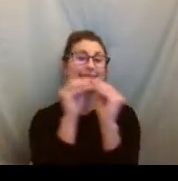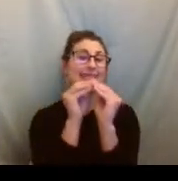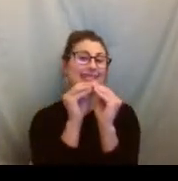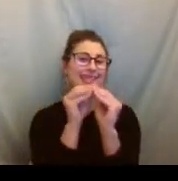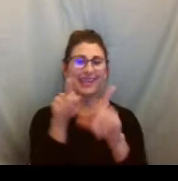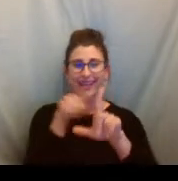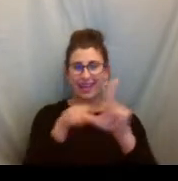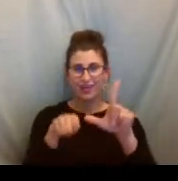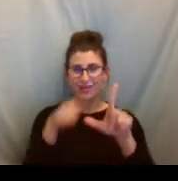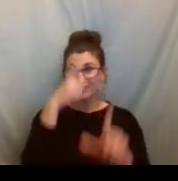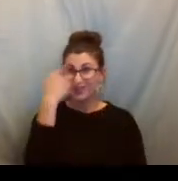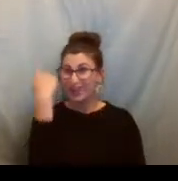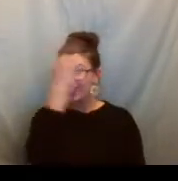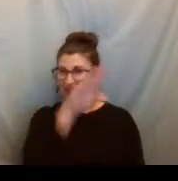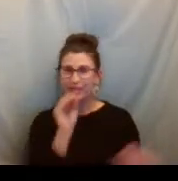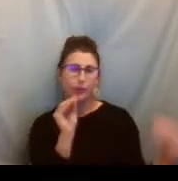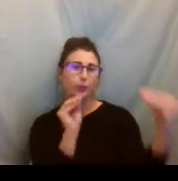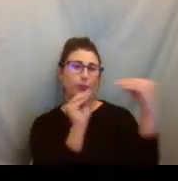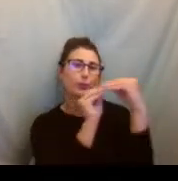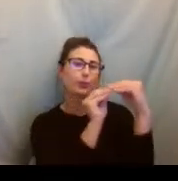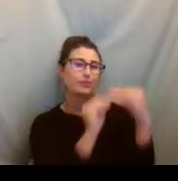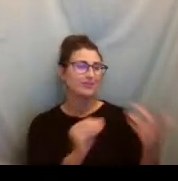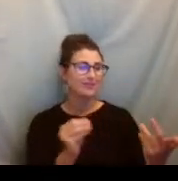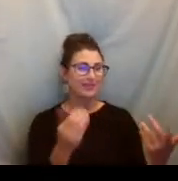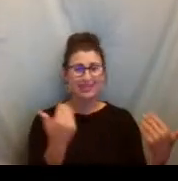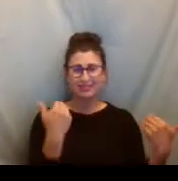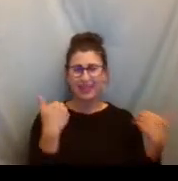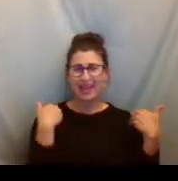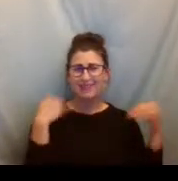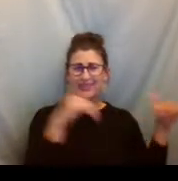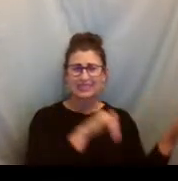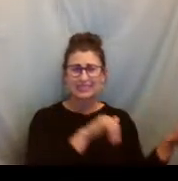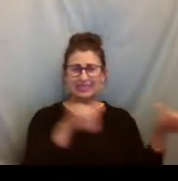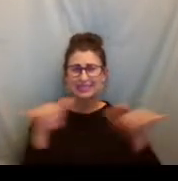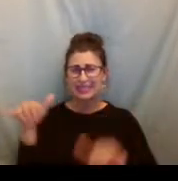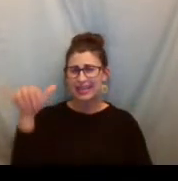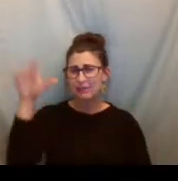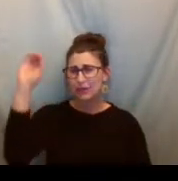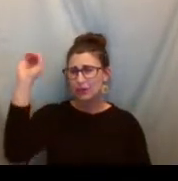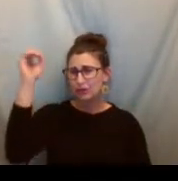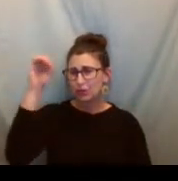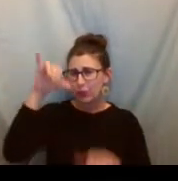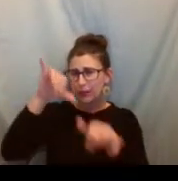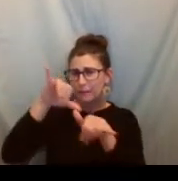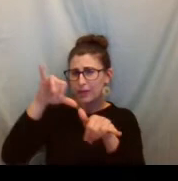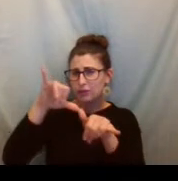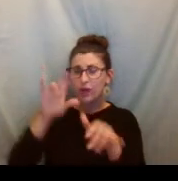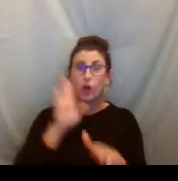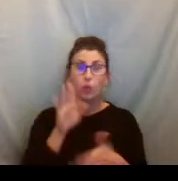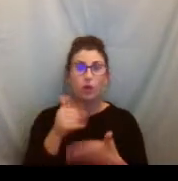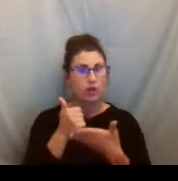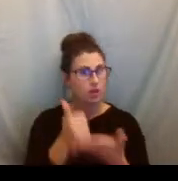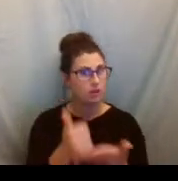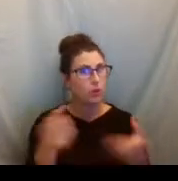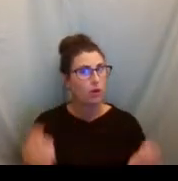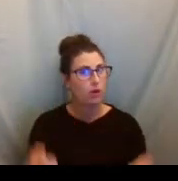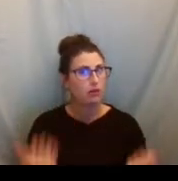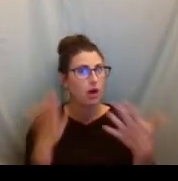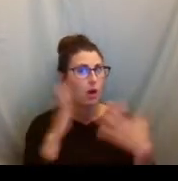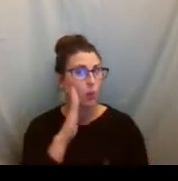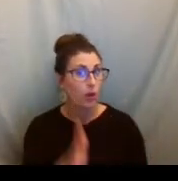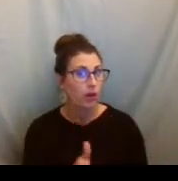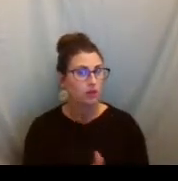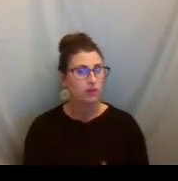Angles that are right across from one another. They have the same degree measurement and this is going to help us out a lot. Okay, for